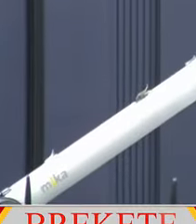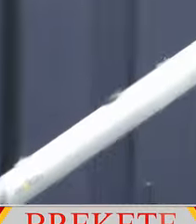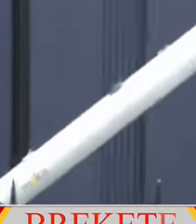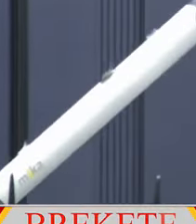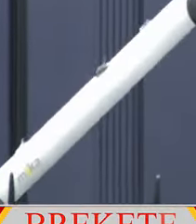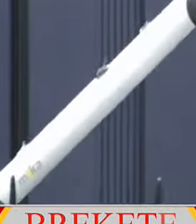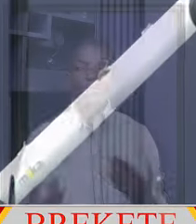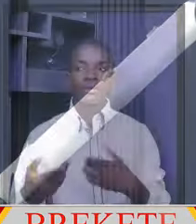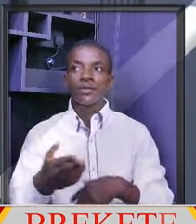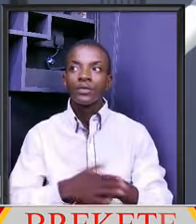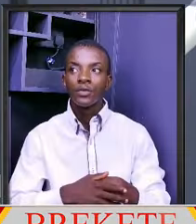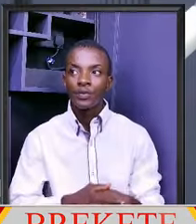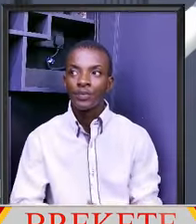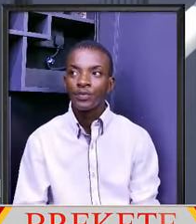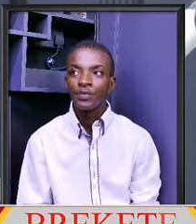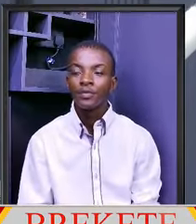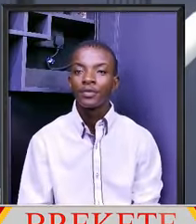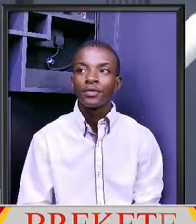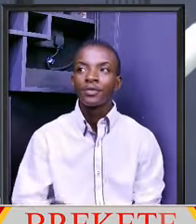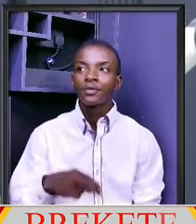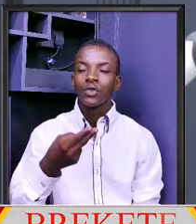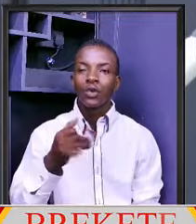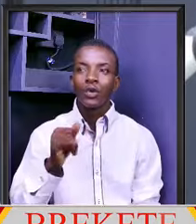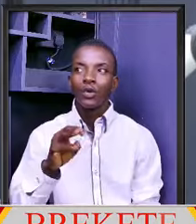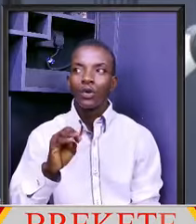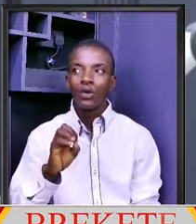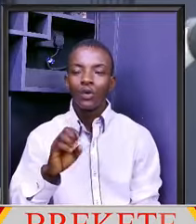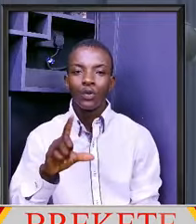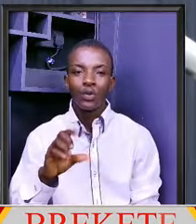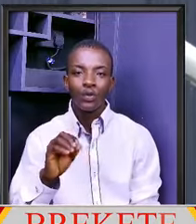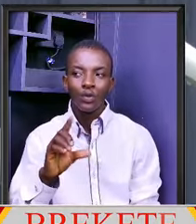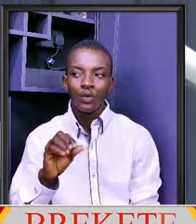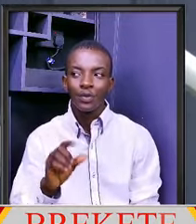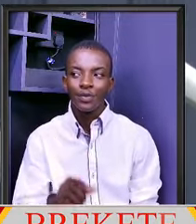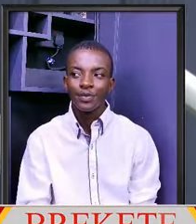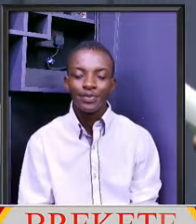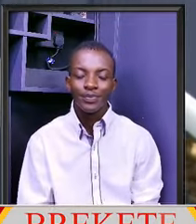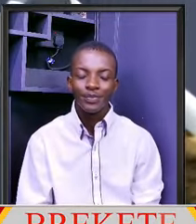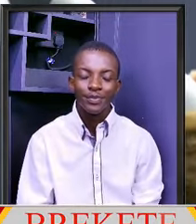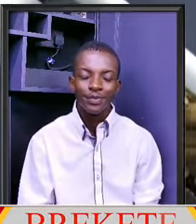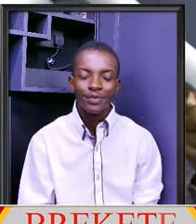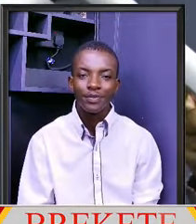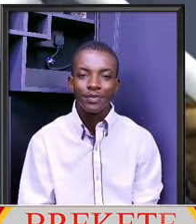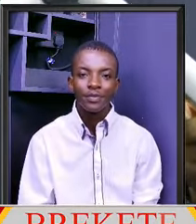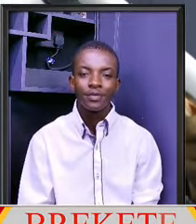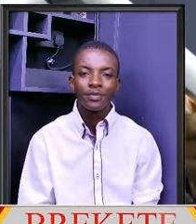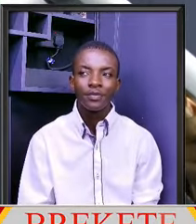Una welcome back. Una hembe lembe. Oh, lo, lo, lo.